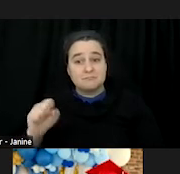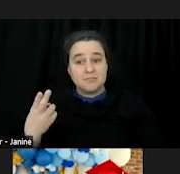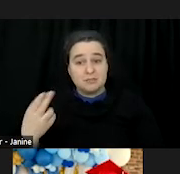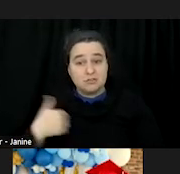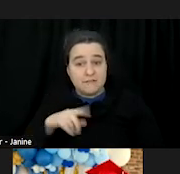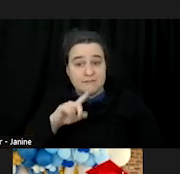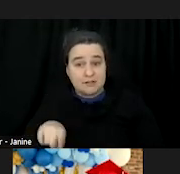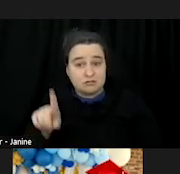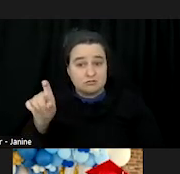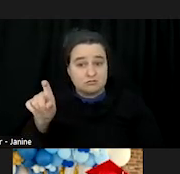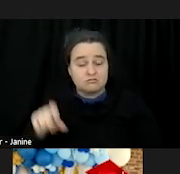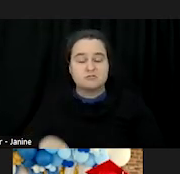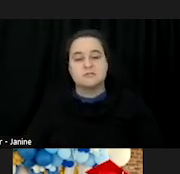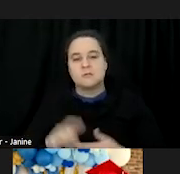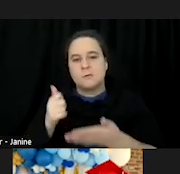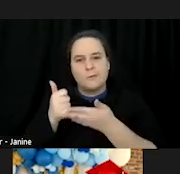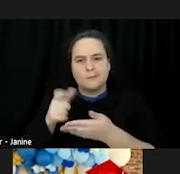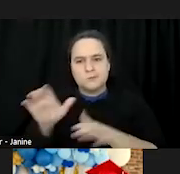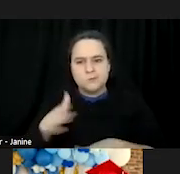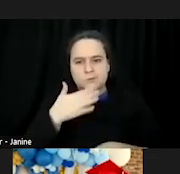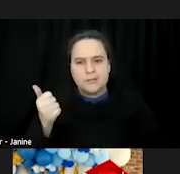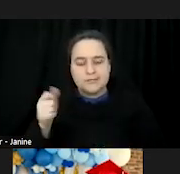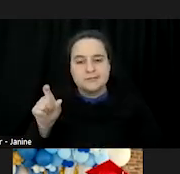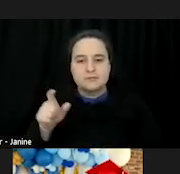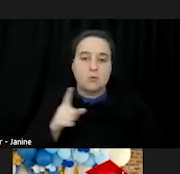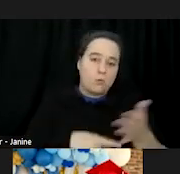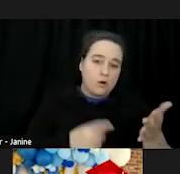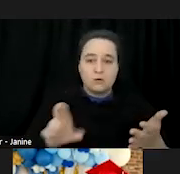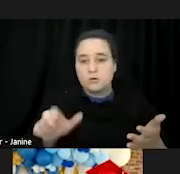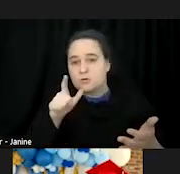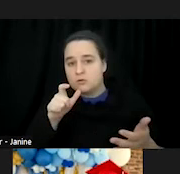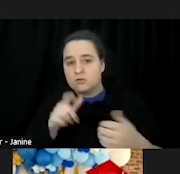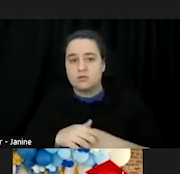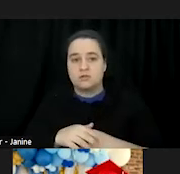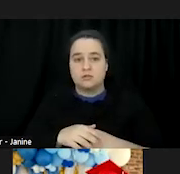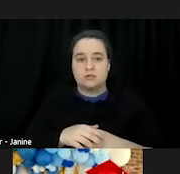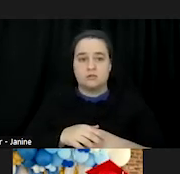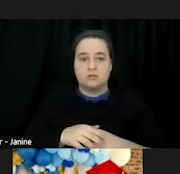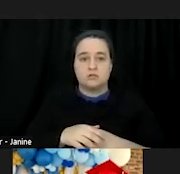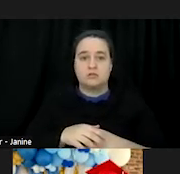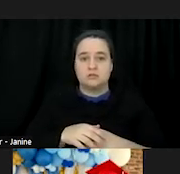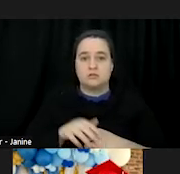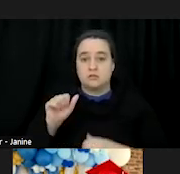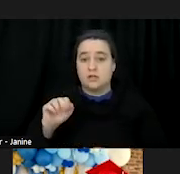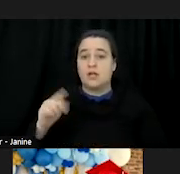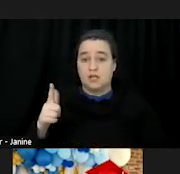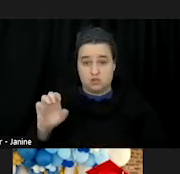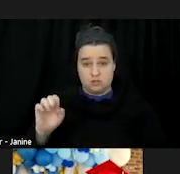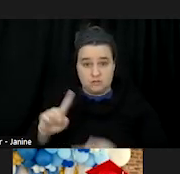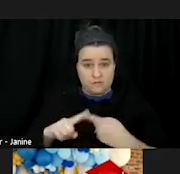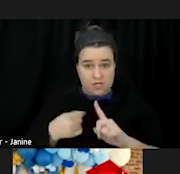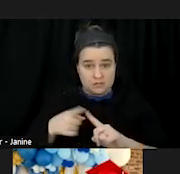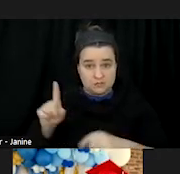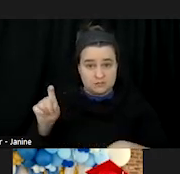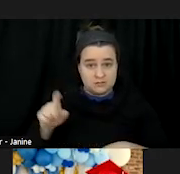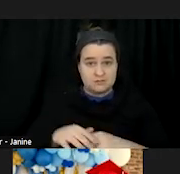to this question? What helps you do your best? What or who? Kenzie. Okay. Is that your friend?